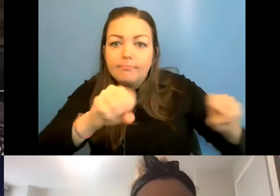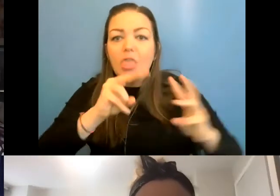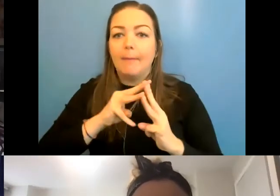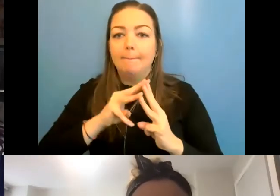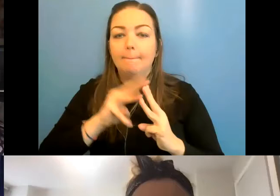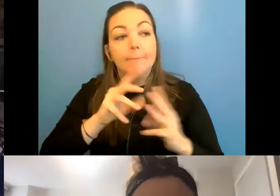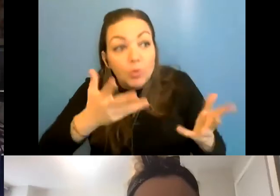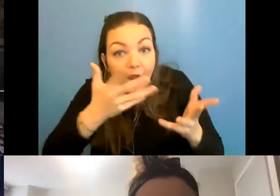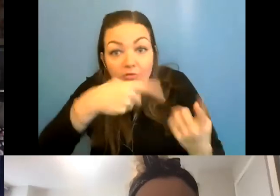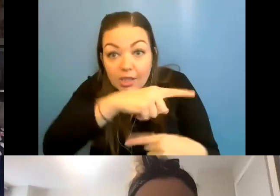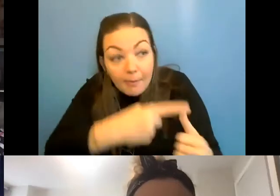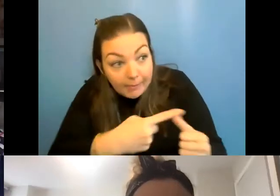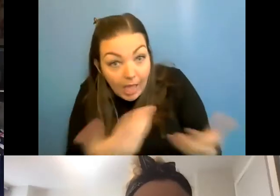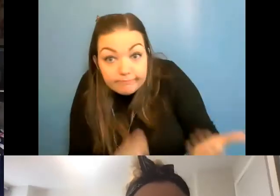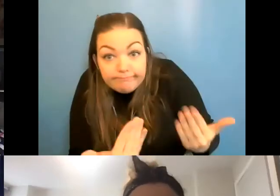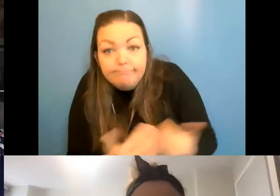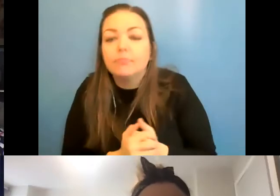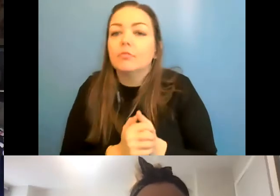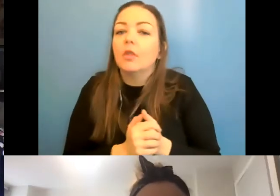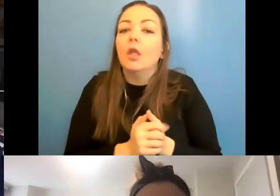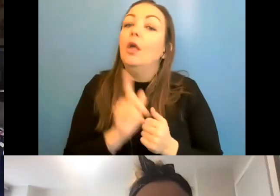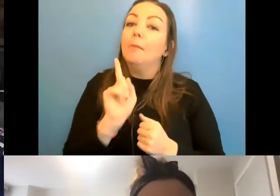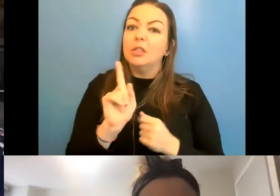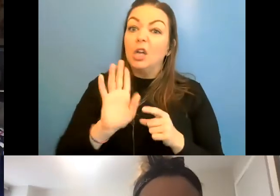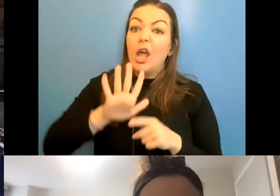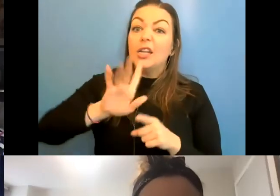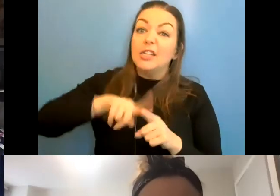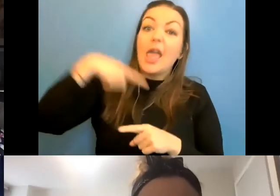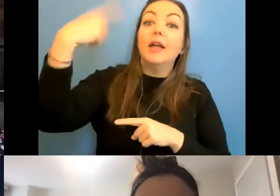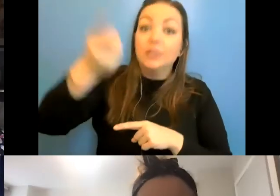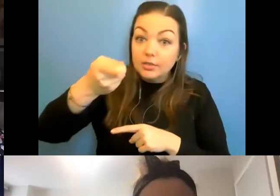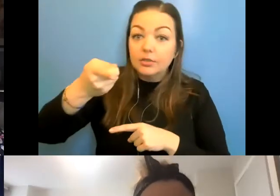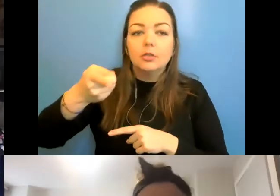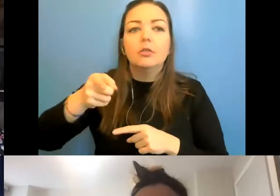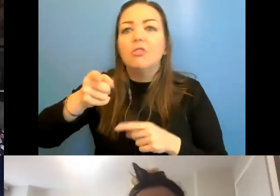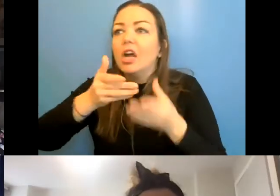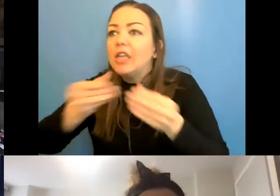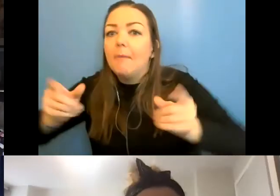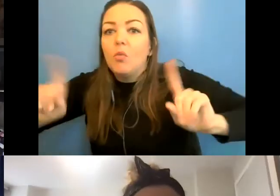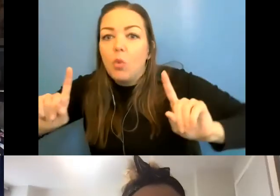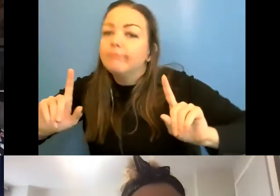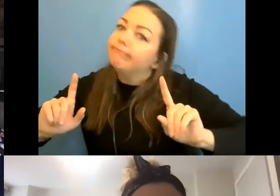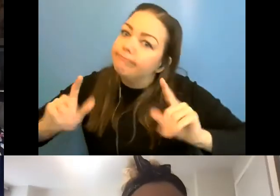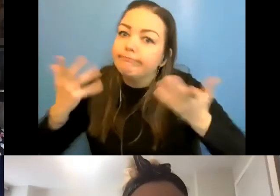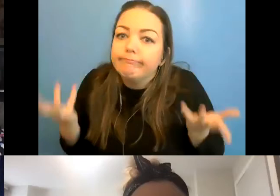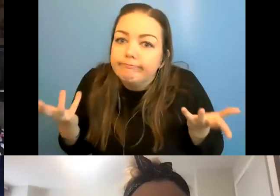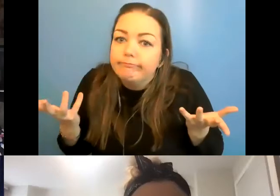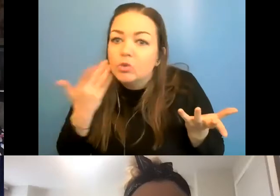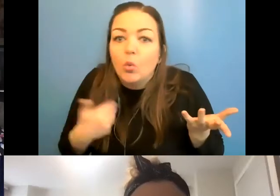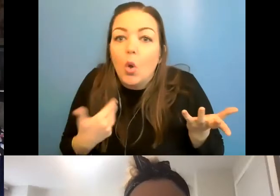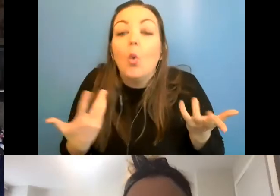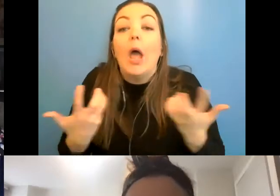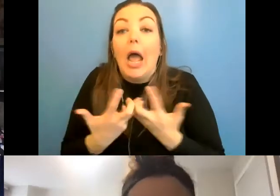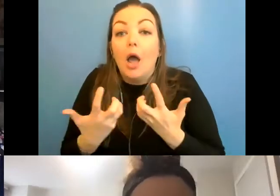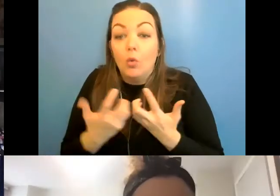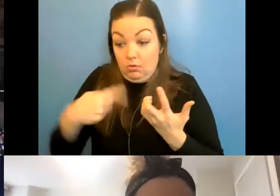apply. But we'll only sort of know the gaps for the next year and how we can best partner with other organisations